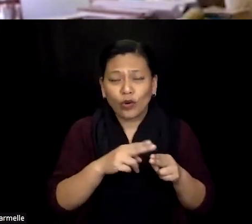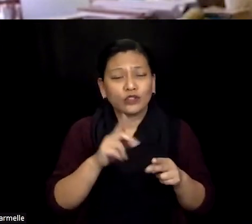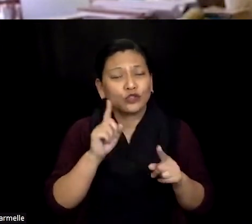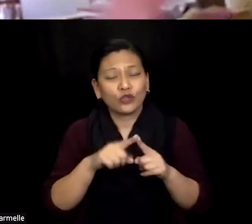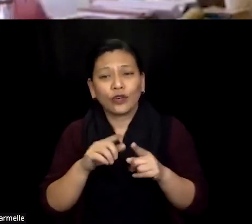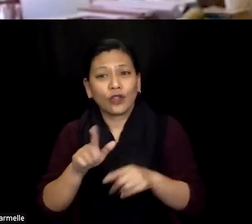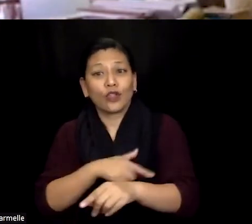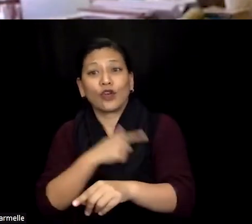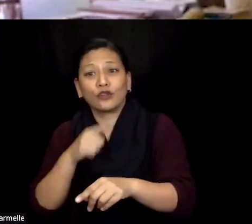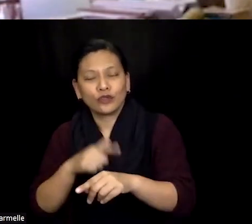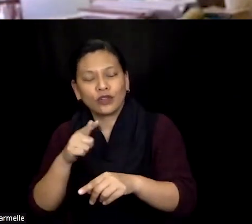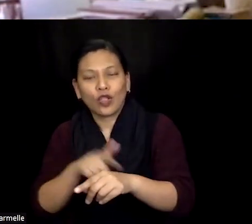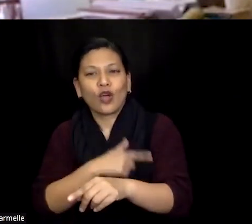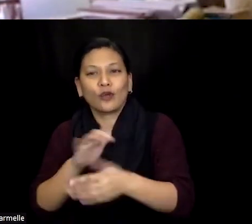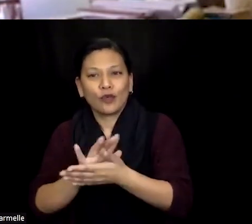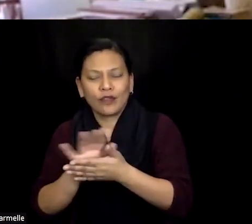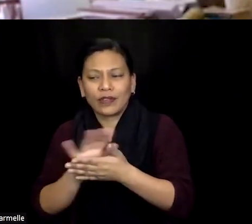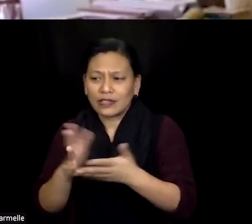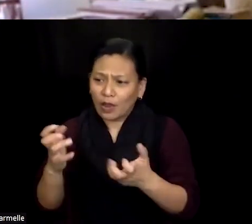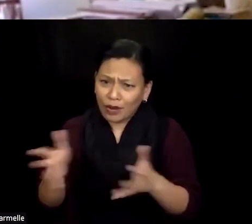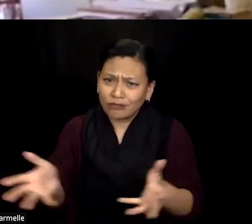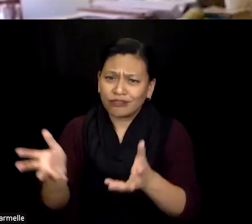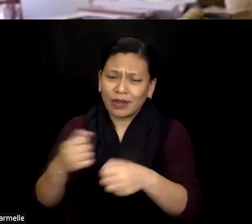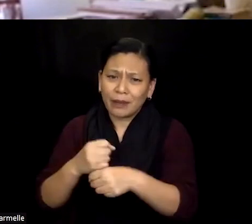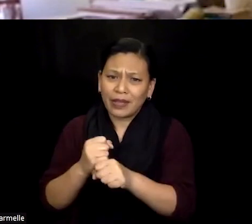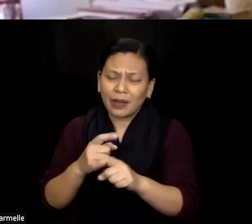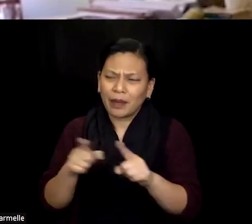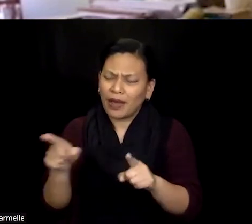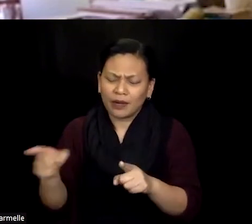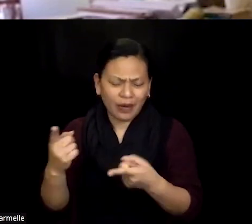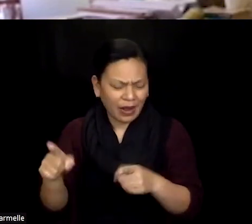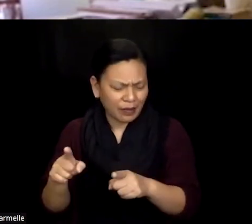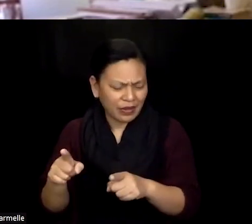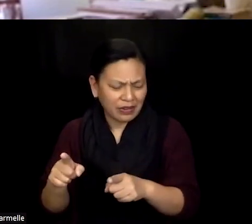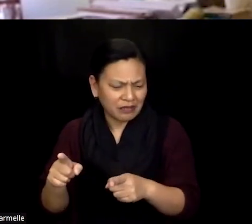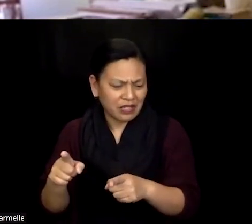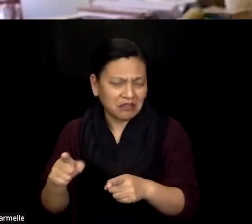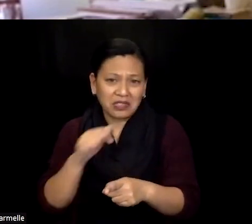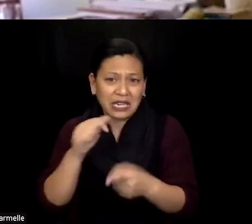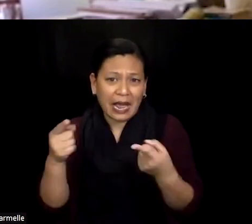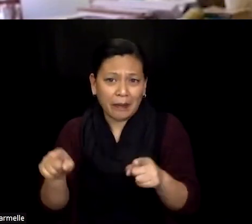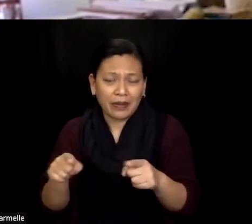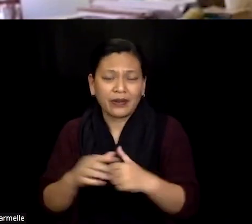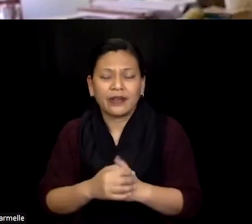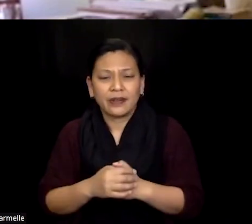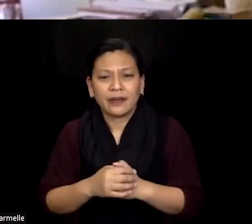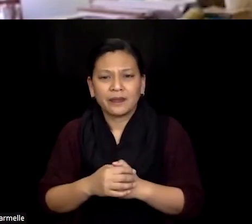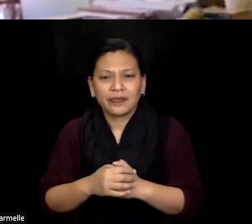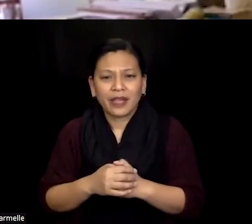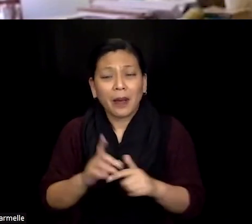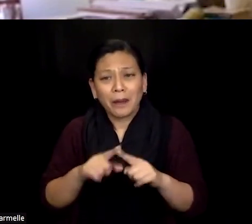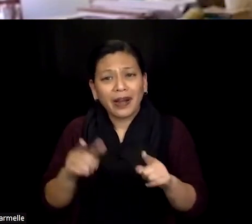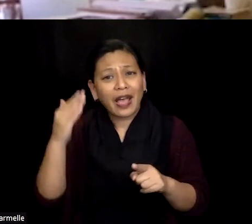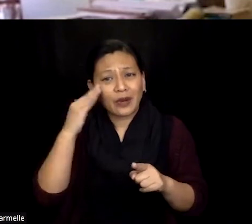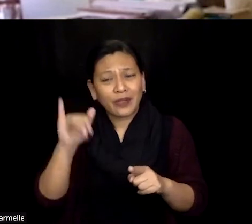fellows. I want everybody to be able to make their movies. And it kind of fell through. She ended up not doing it. And I know that